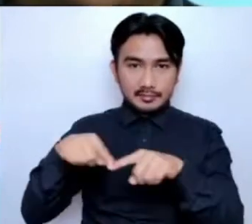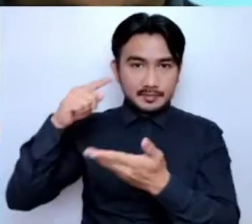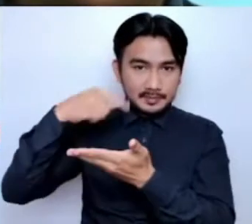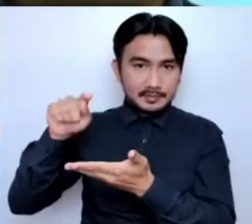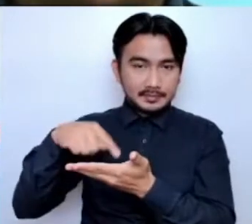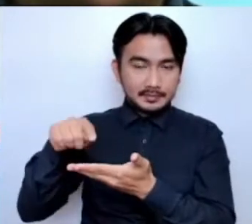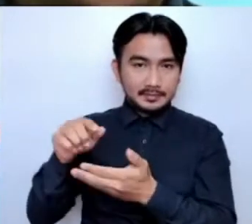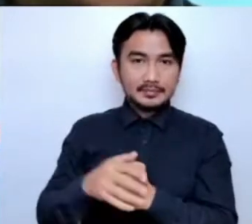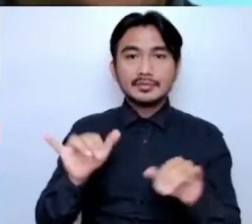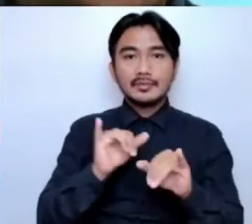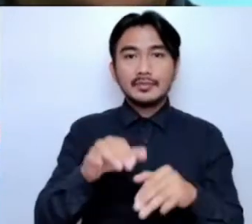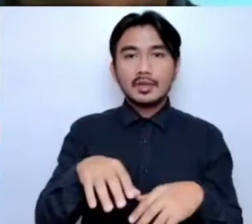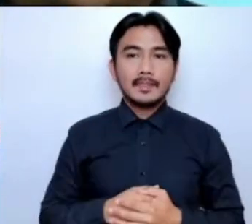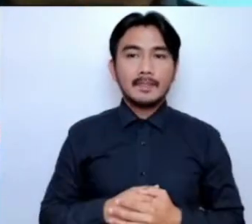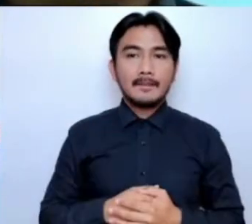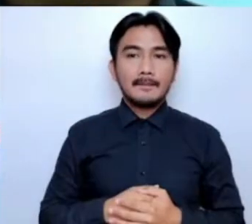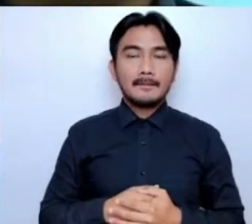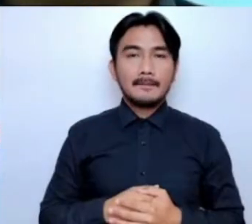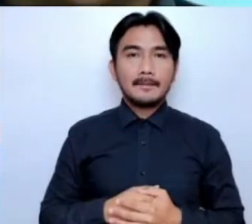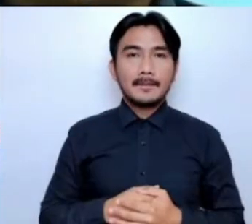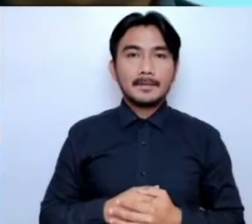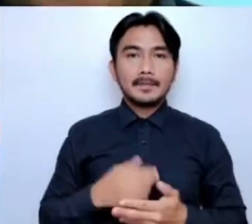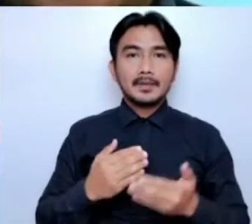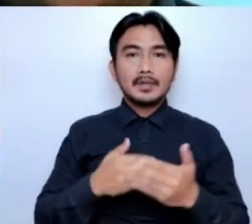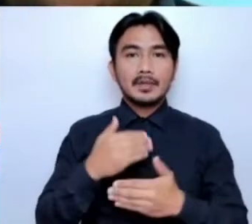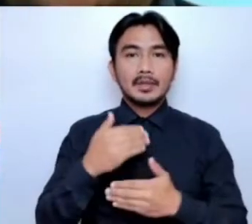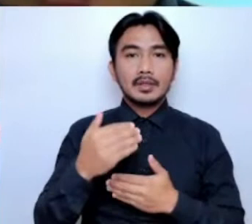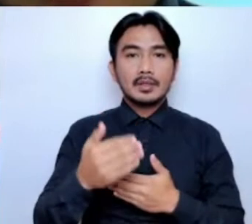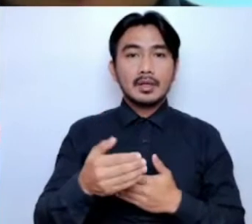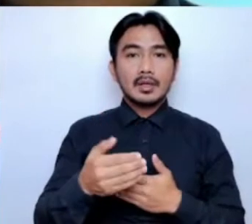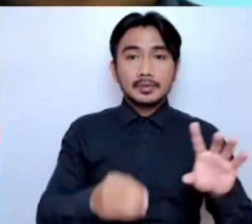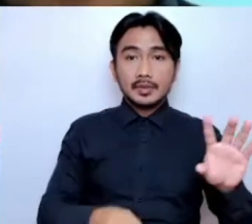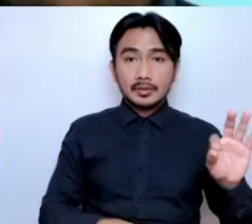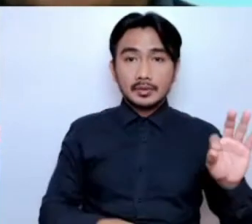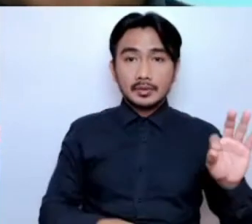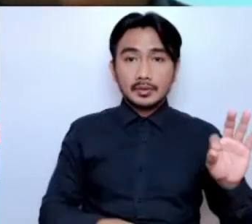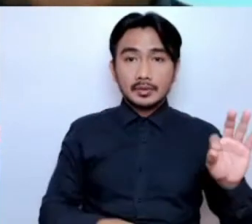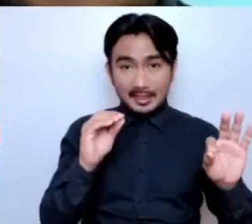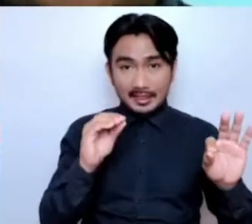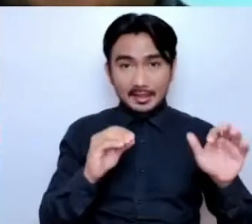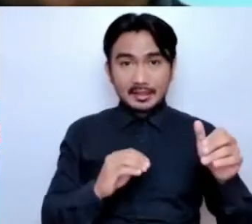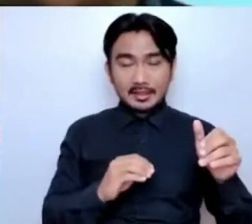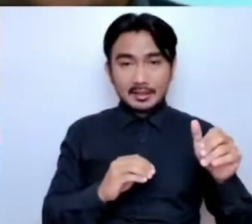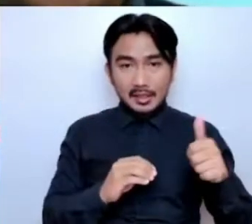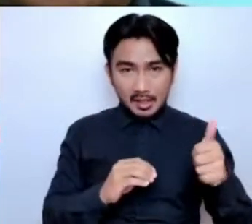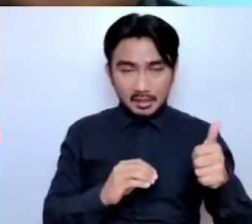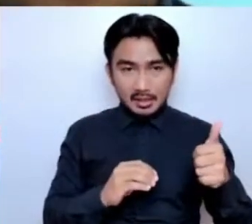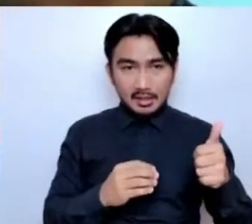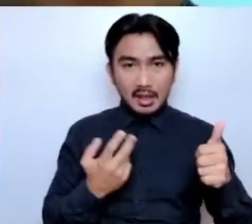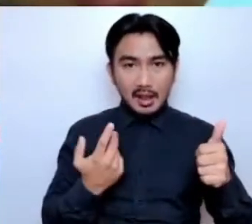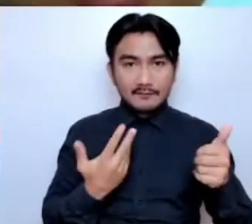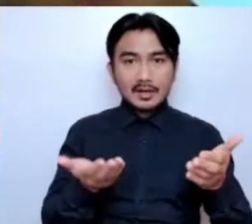4, 5, and 6. And for objective 9 and 10, where we have again two sets